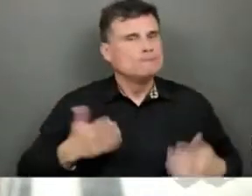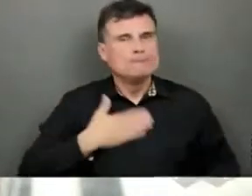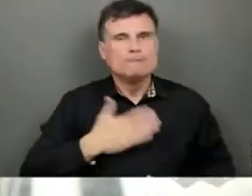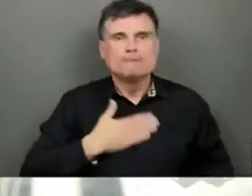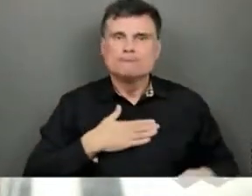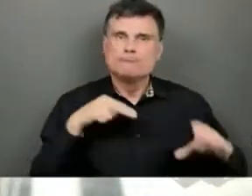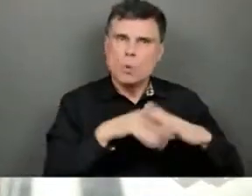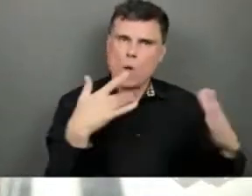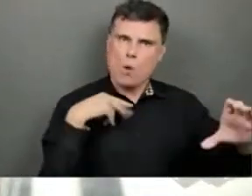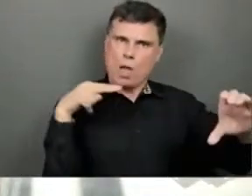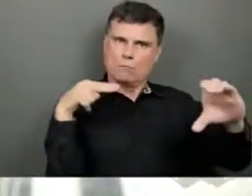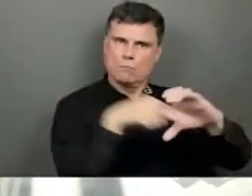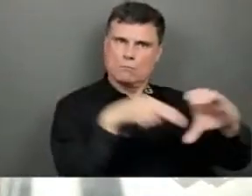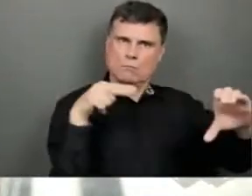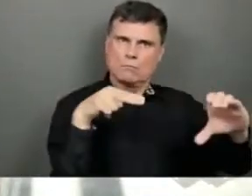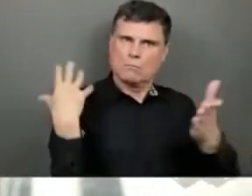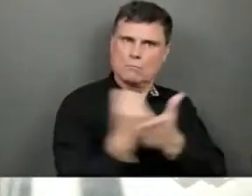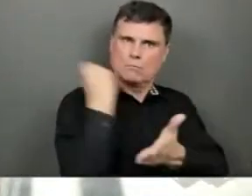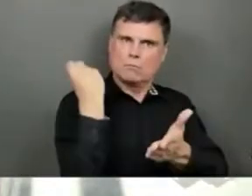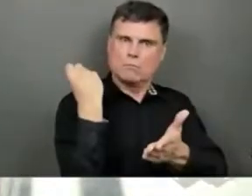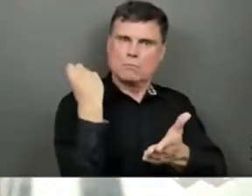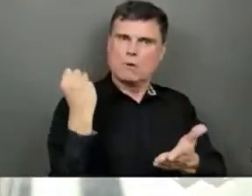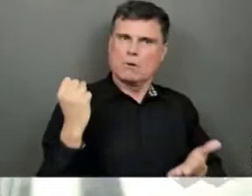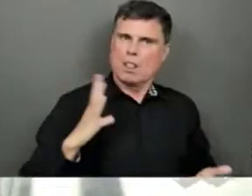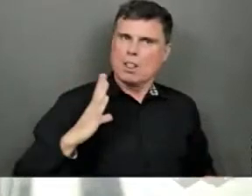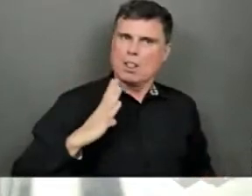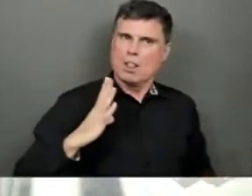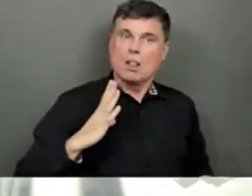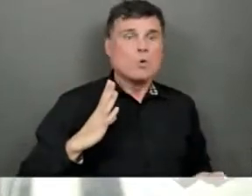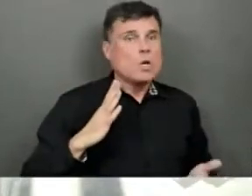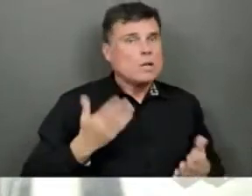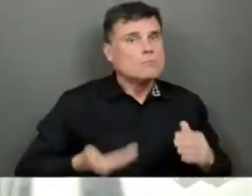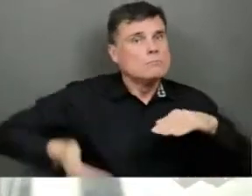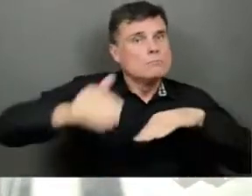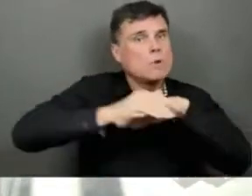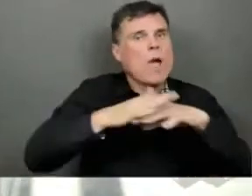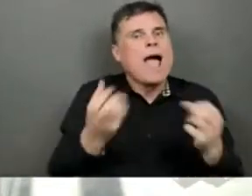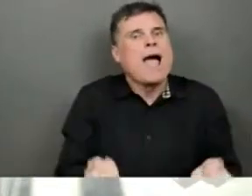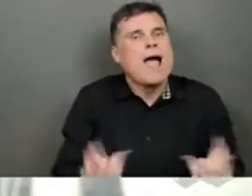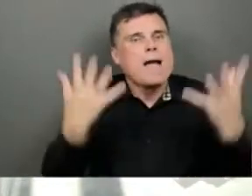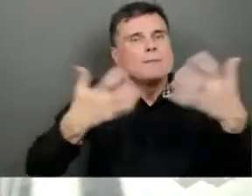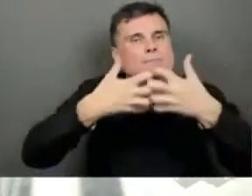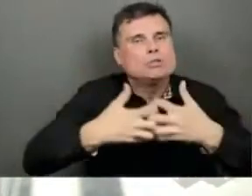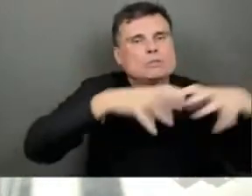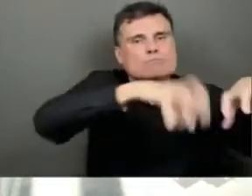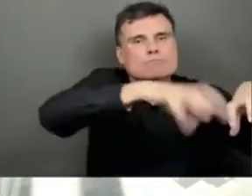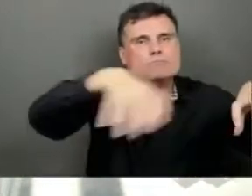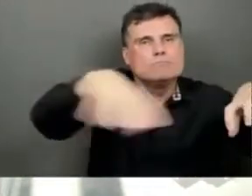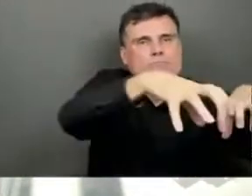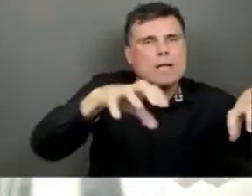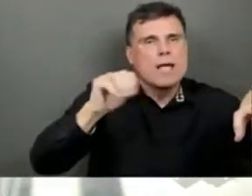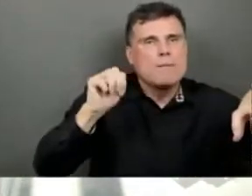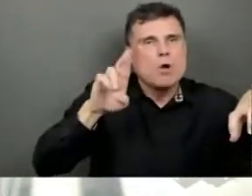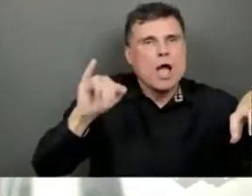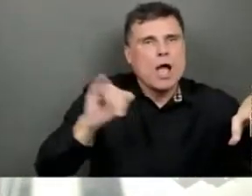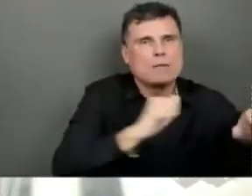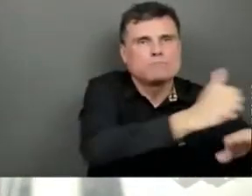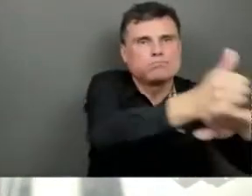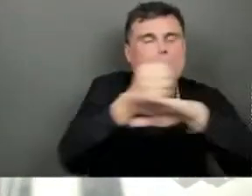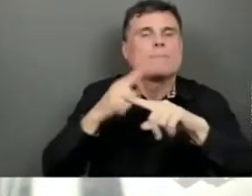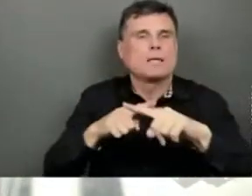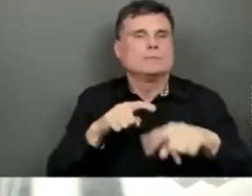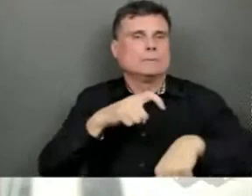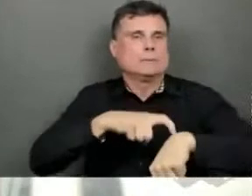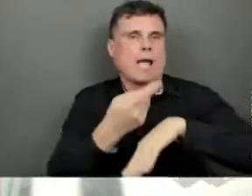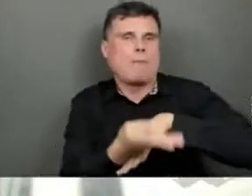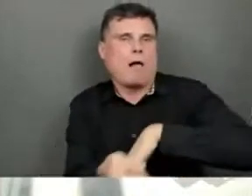significantly increased the number of public MRIs. And this is what we understand, because there was a report a while ago that treated many of those public MRIs as if they weren't public